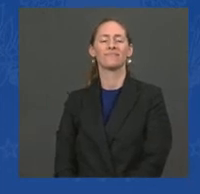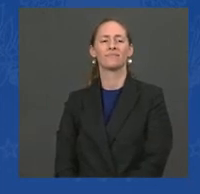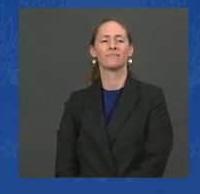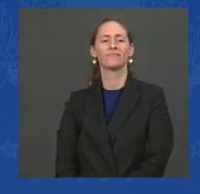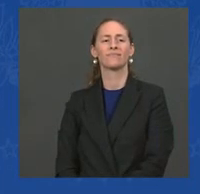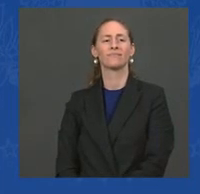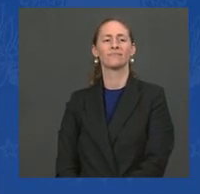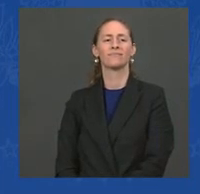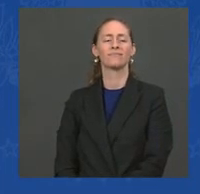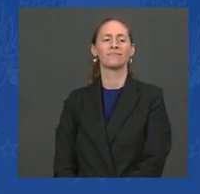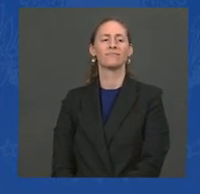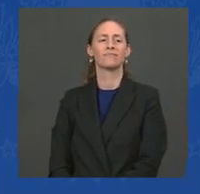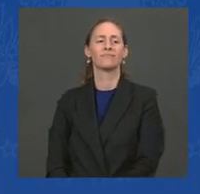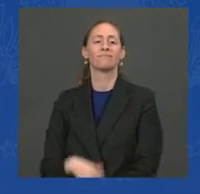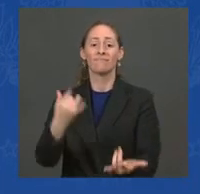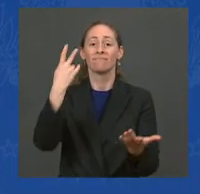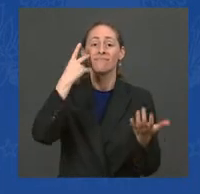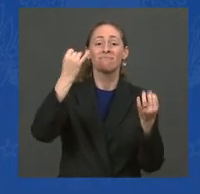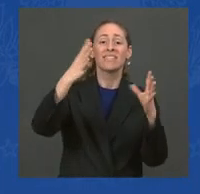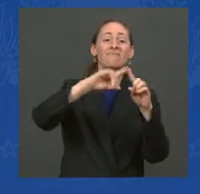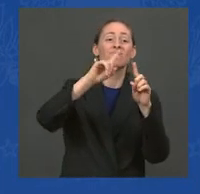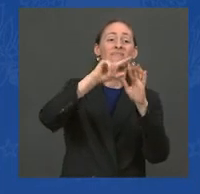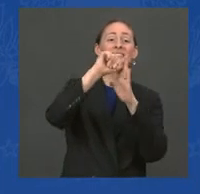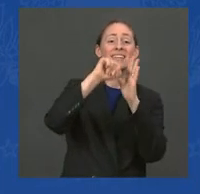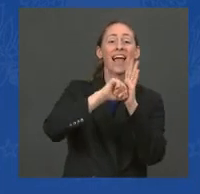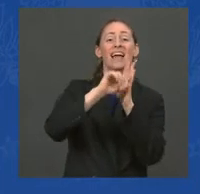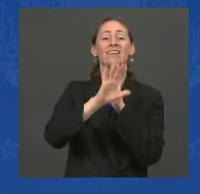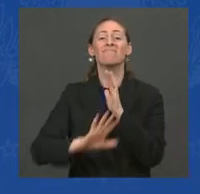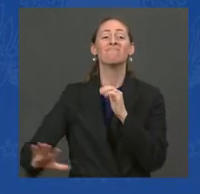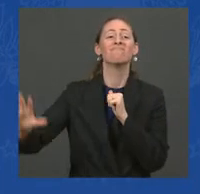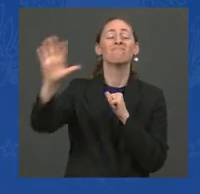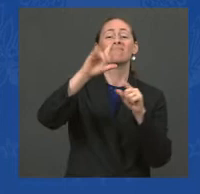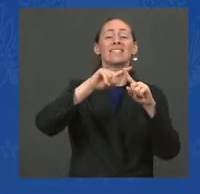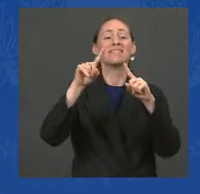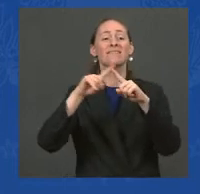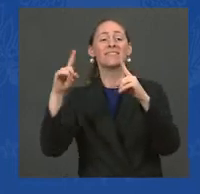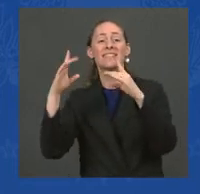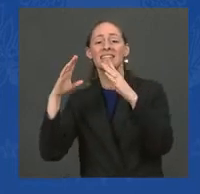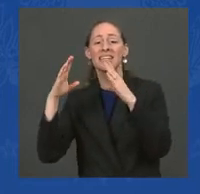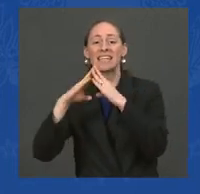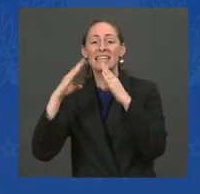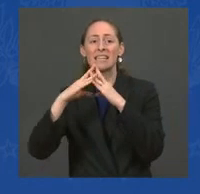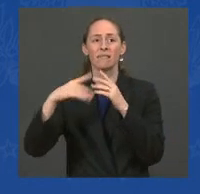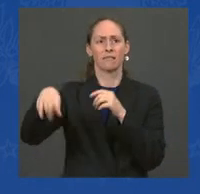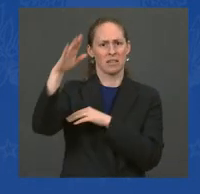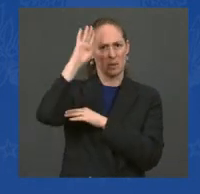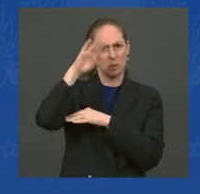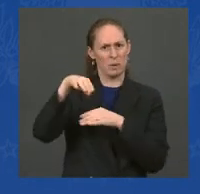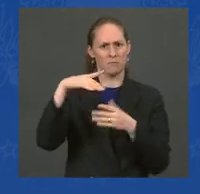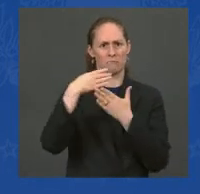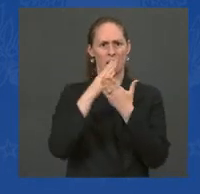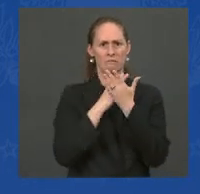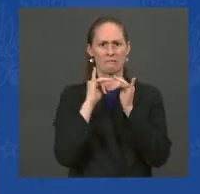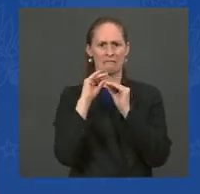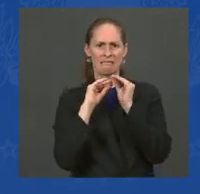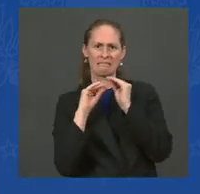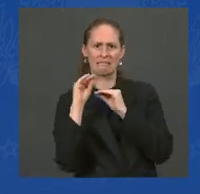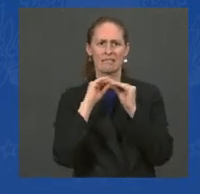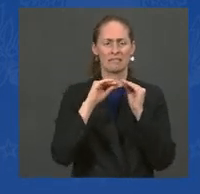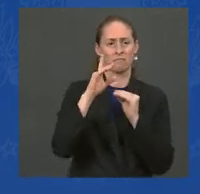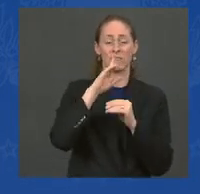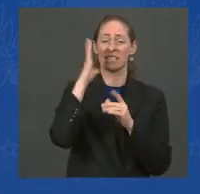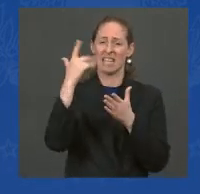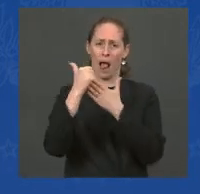losing hundreds of thousands of jobs before because they didn't have the budget to pay, we helped make their payroll for them so they could keep